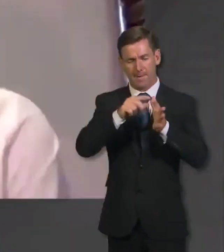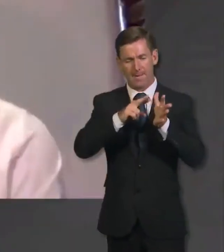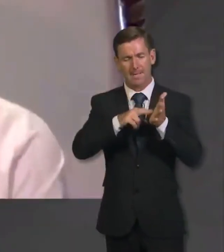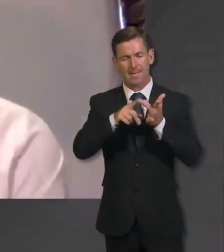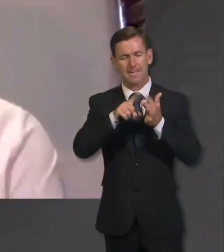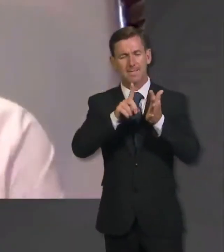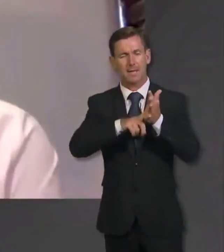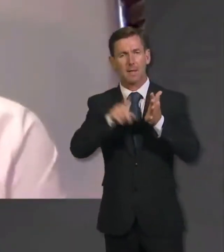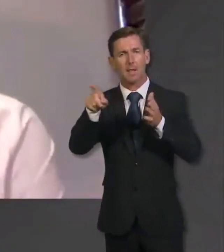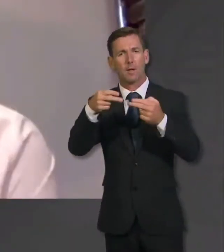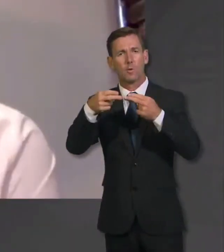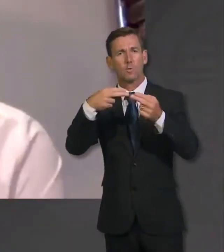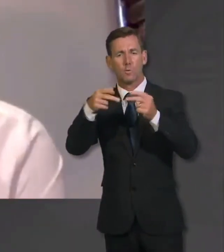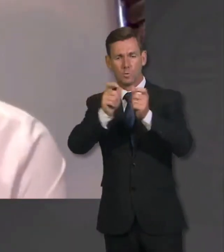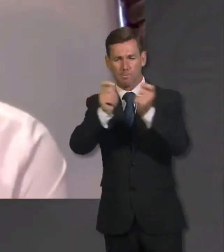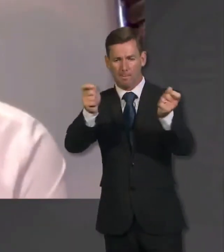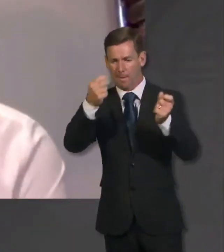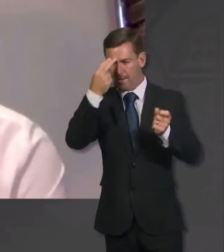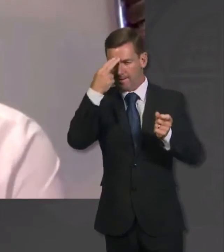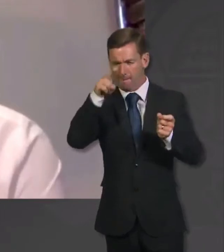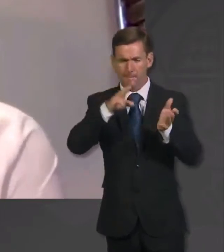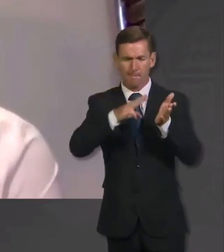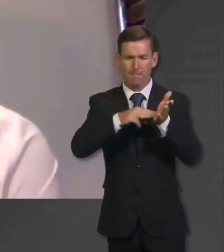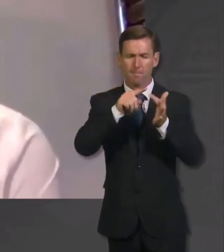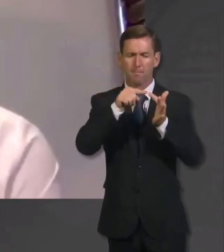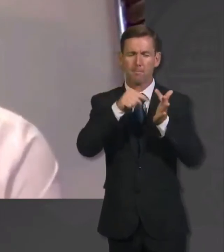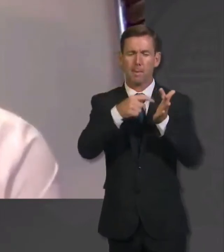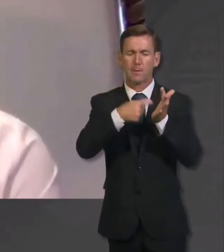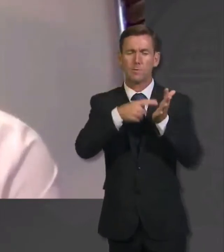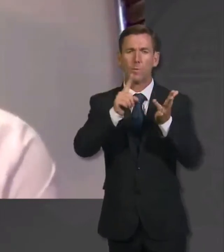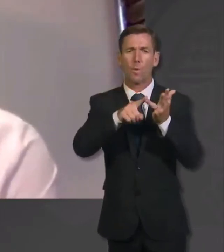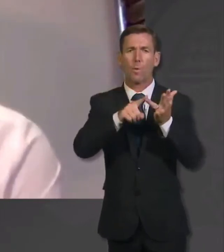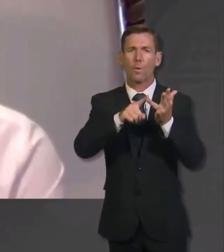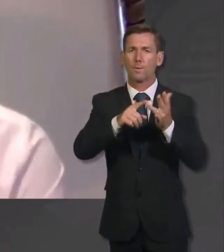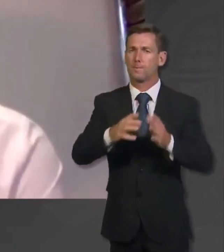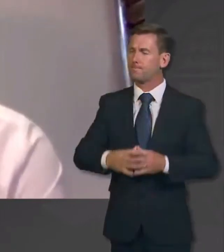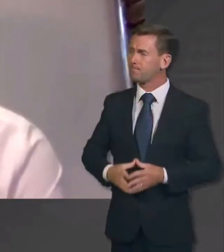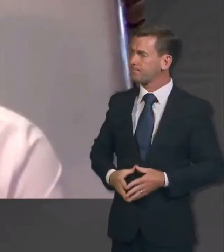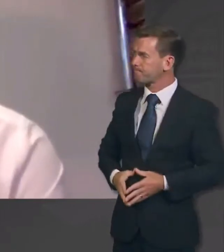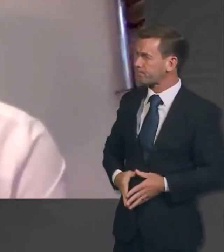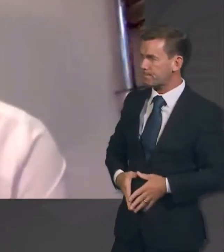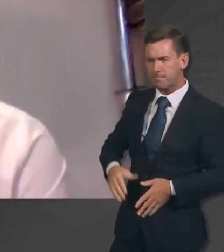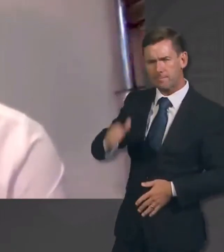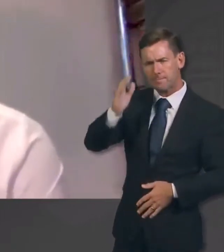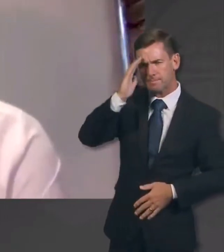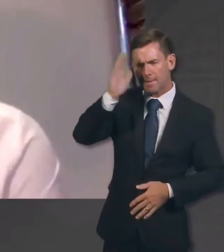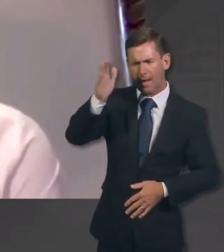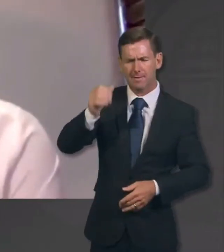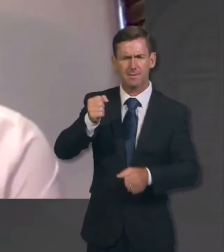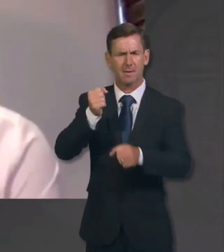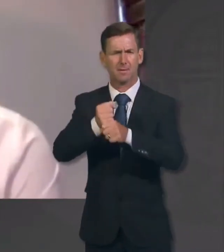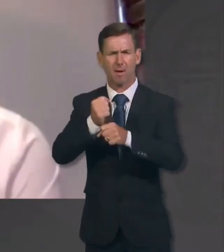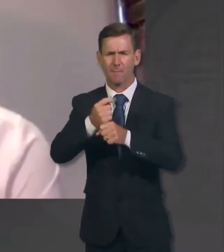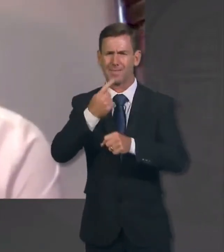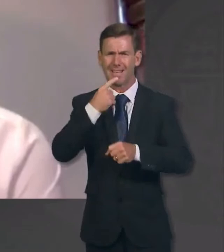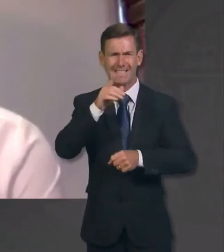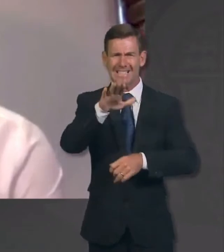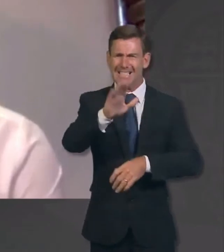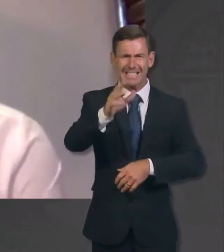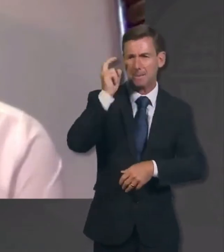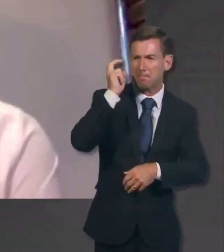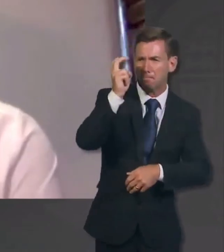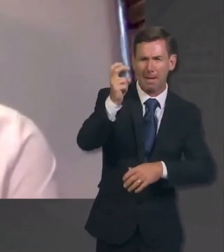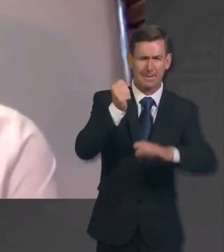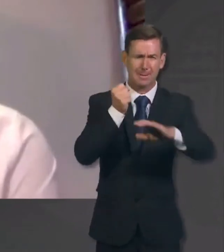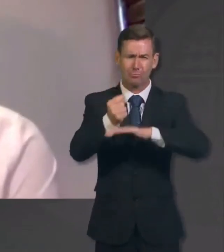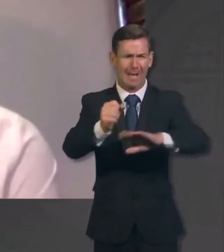Hi there. Hi. The government is still advising people to avoid using public transport unless their journey is essential. In light of other lockdown measures being eased,